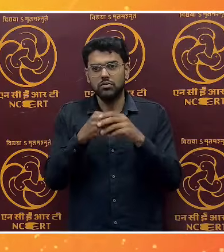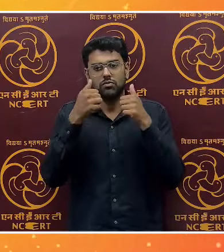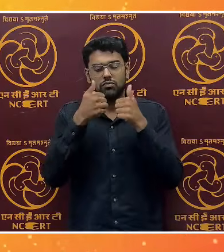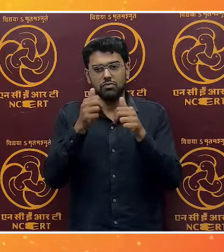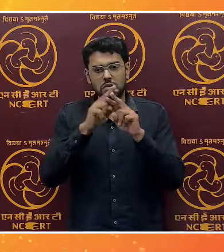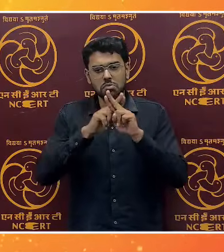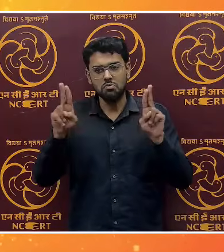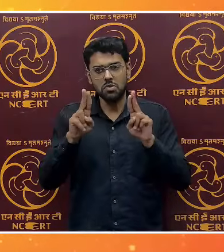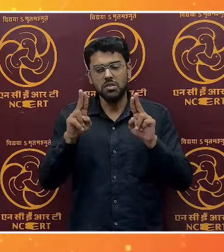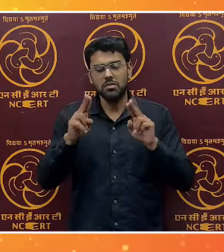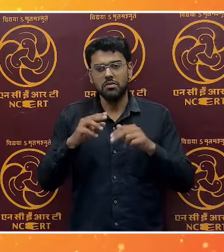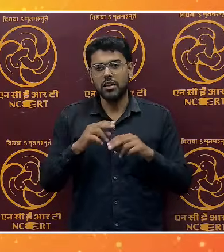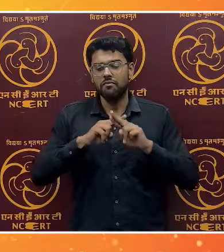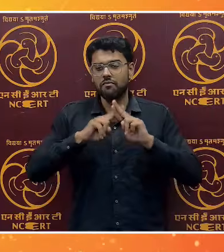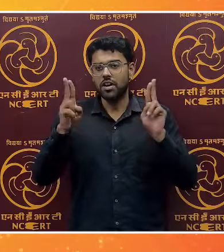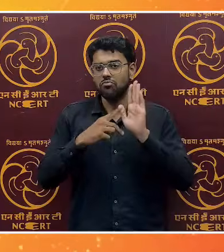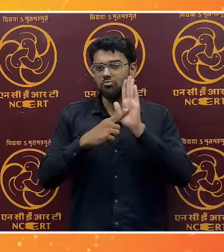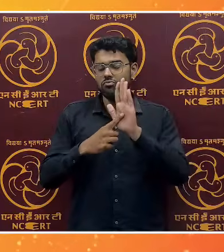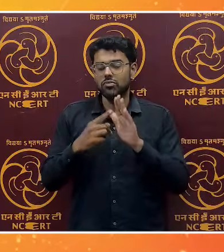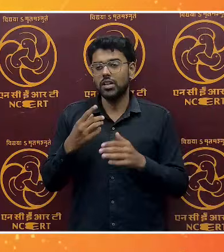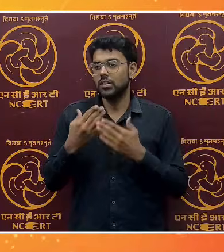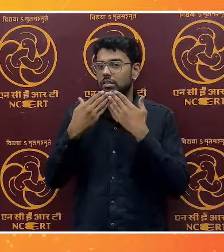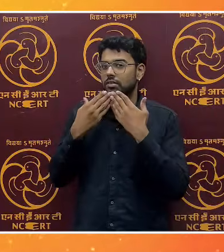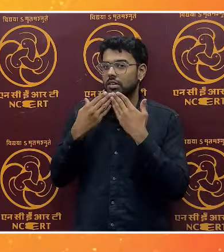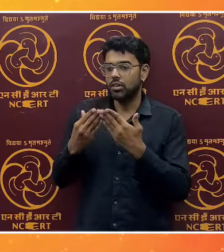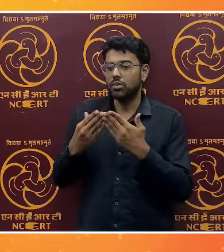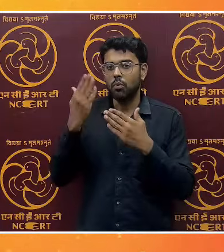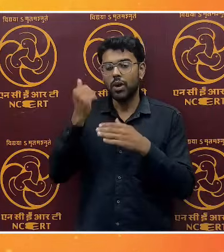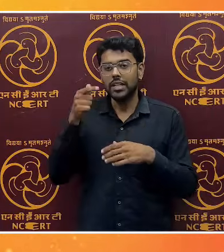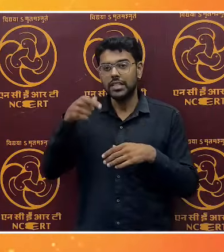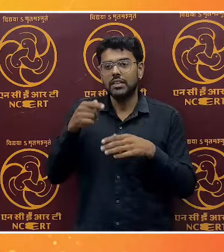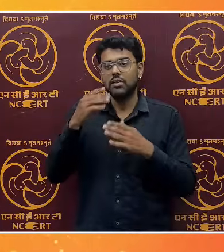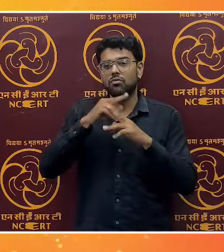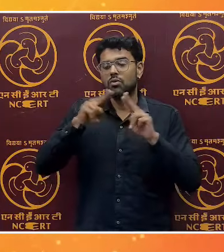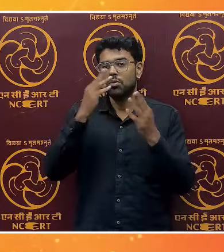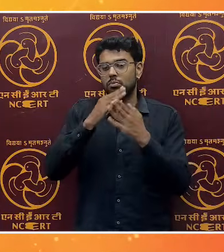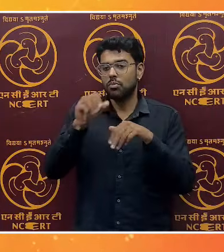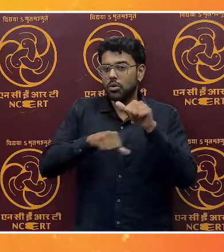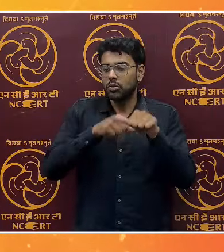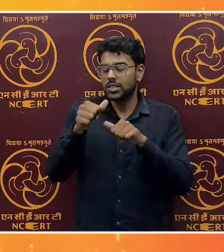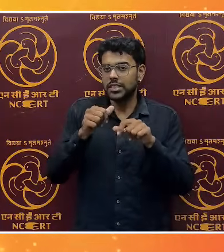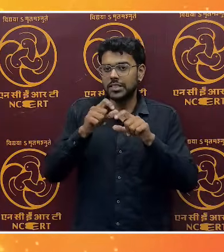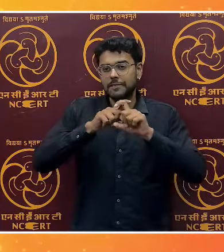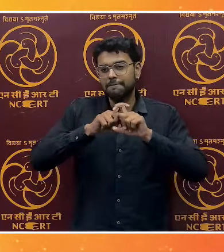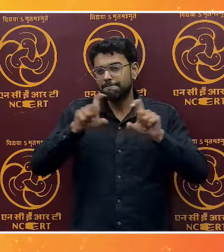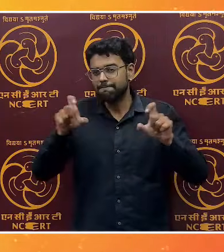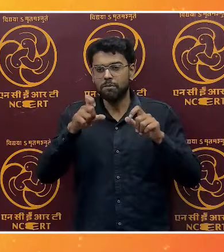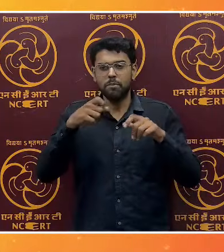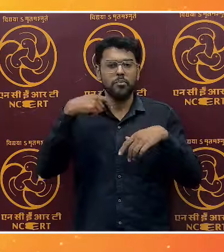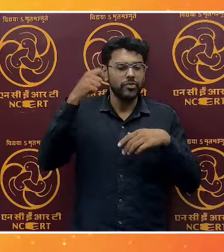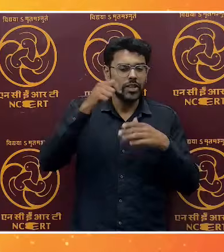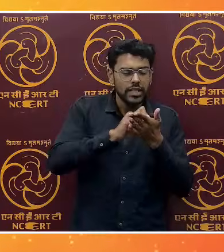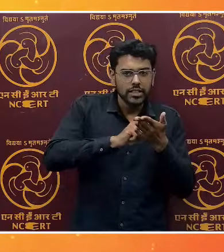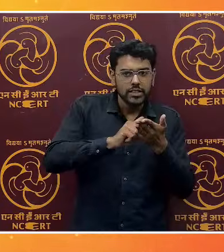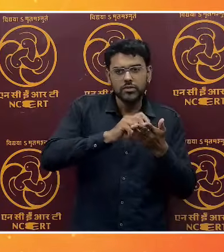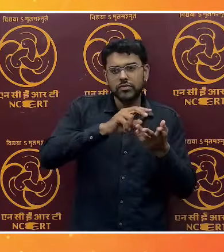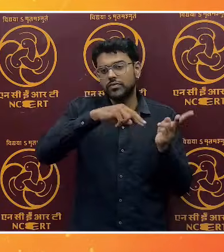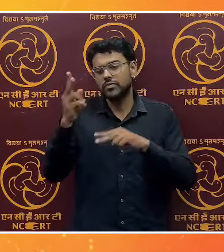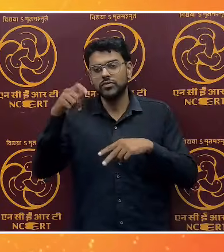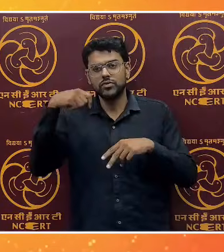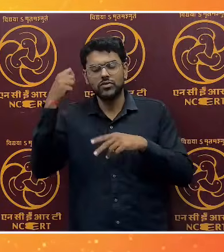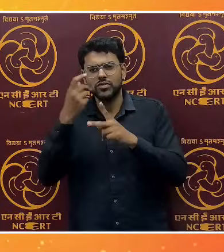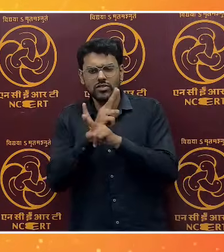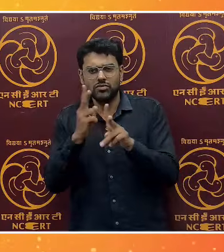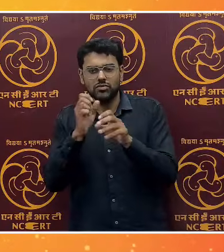package, Yeah. the final output. And ma'am, I must thank you because you explained this entire process from script to storyboard to editing to final output in